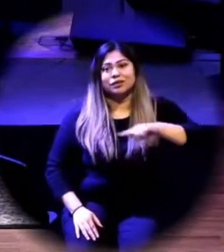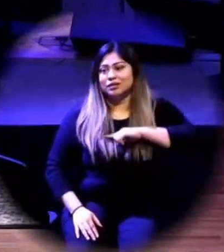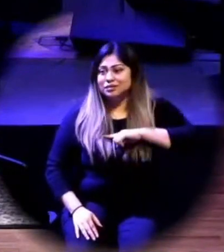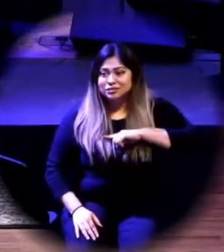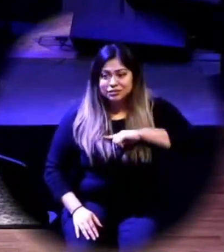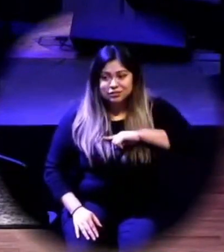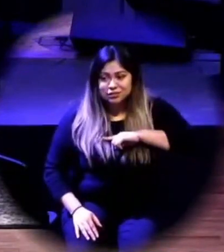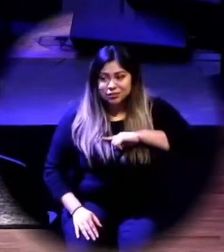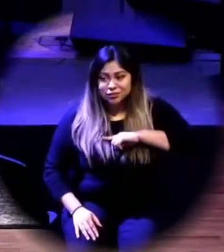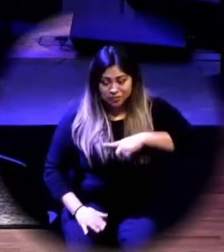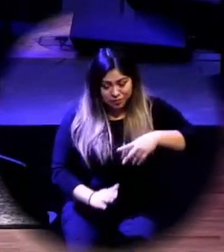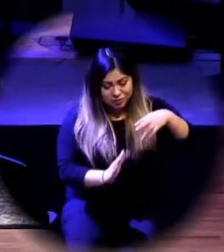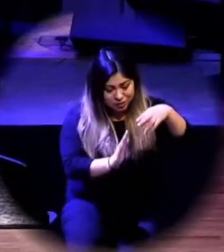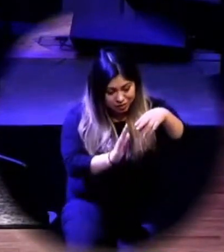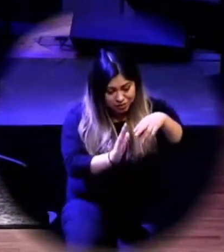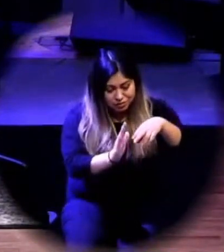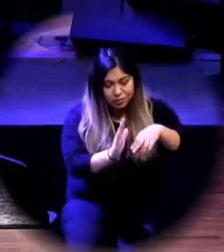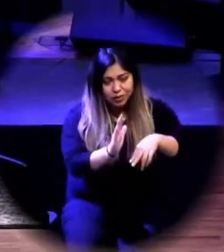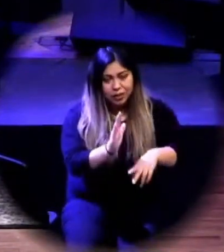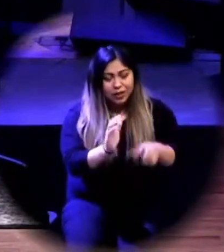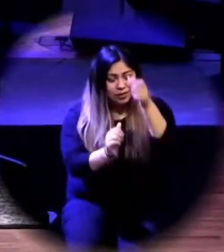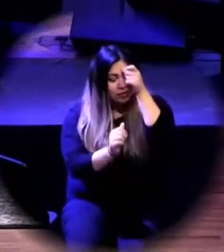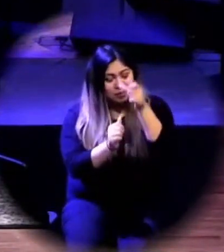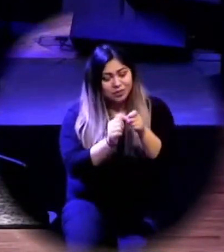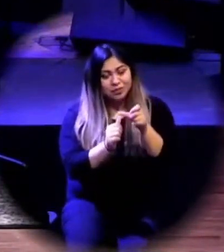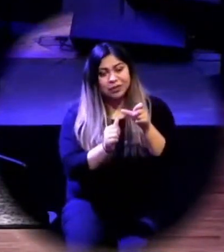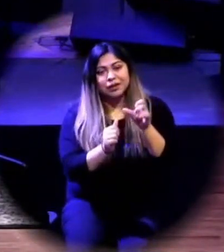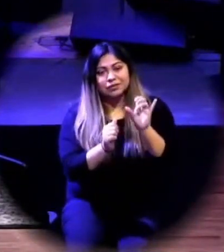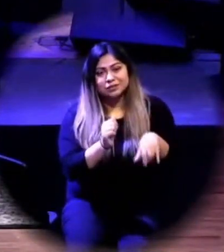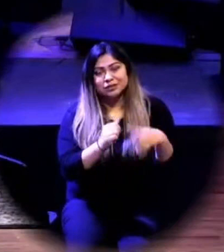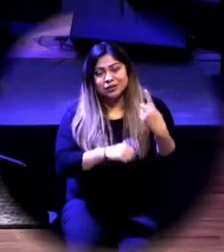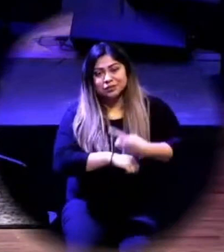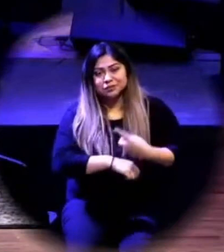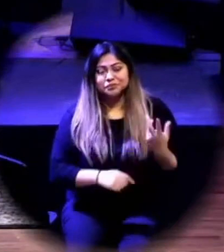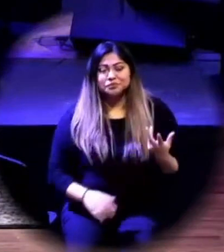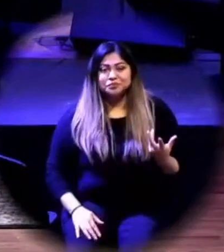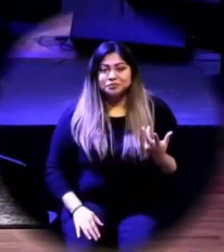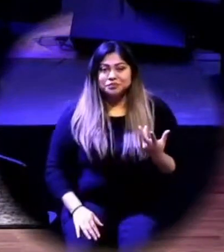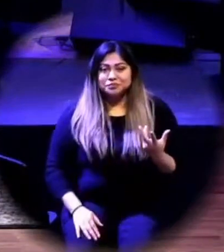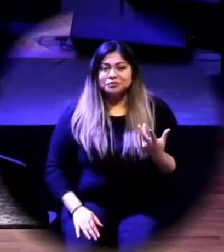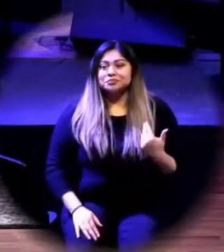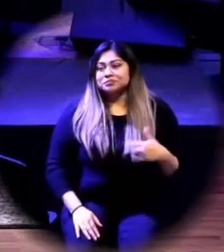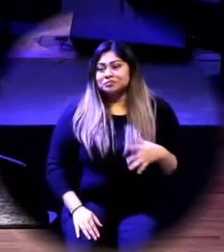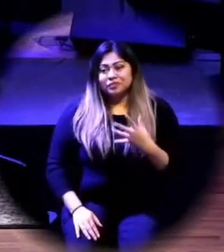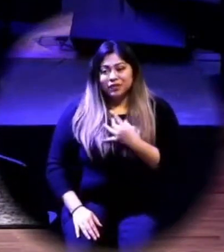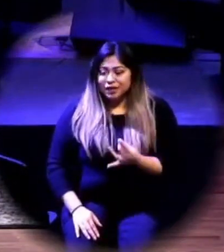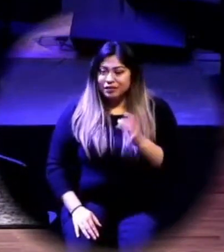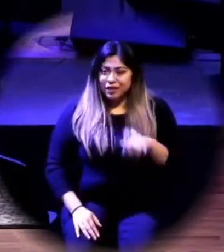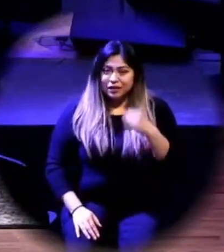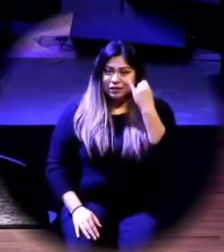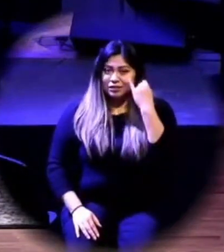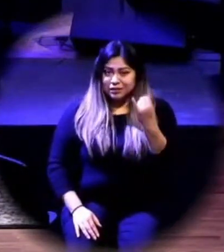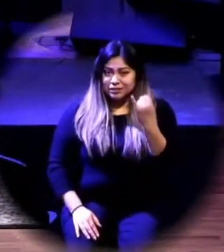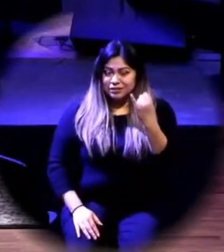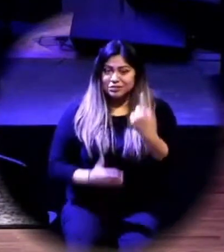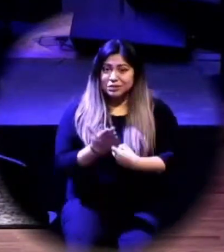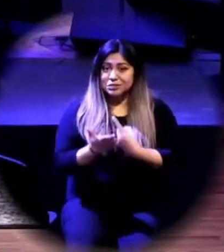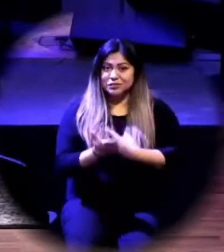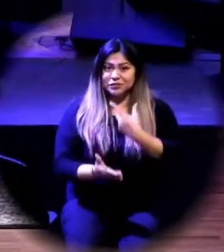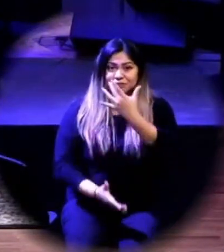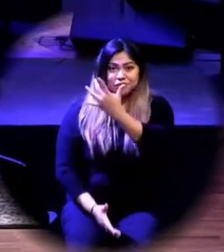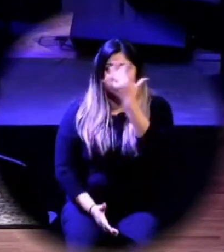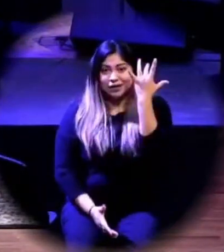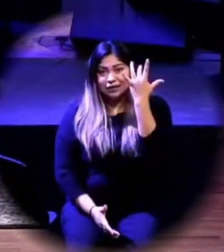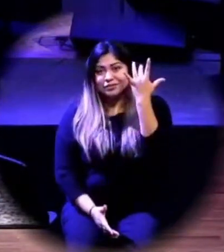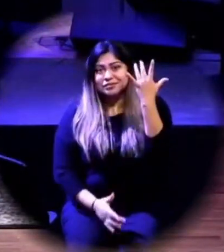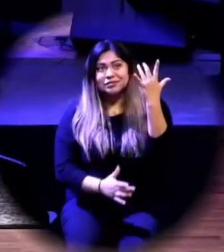as we put Mary Jo into the ground, I remembered that story. Because I liked this idea. Sometimes we forget that God made